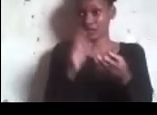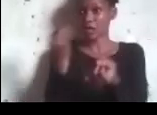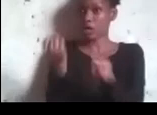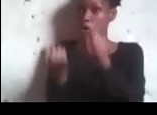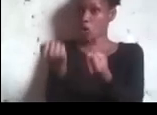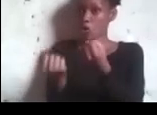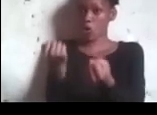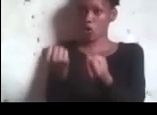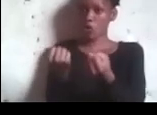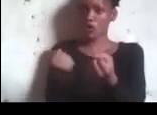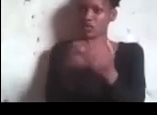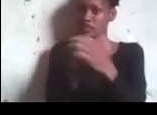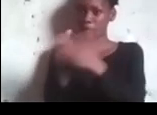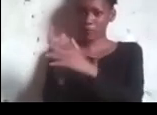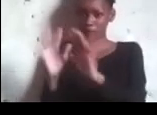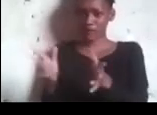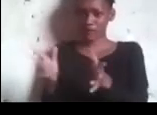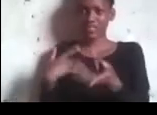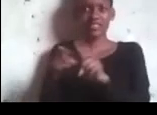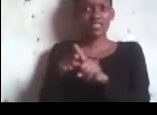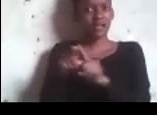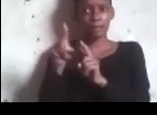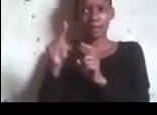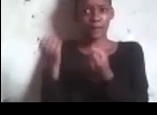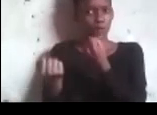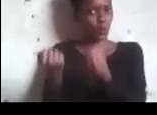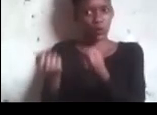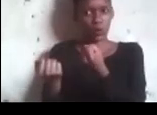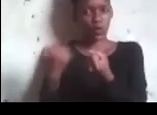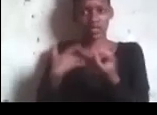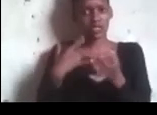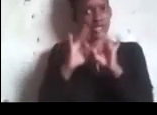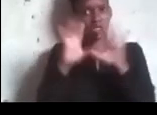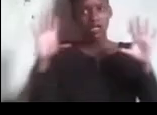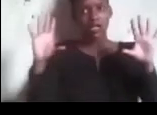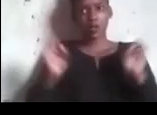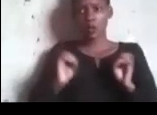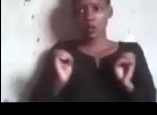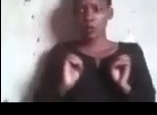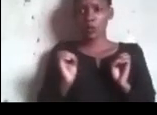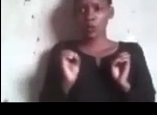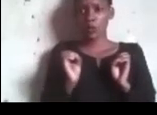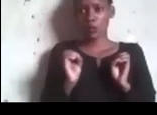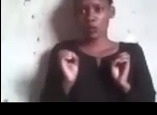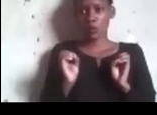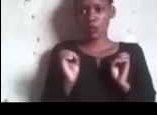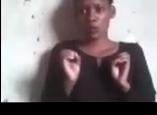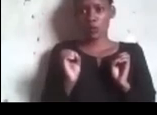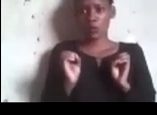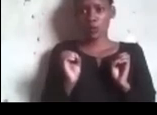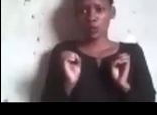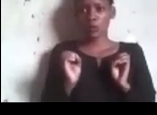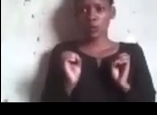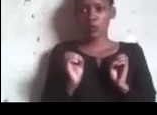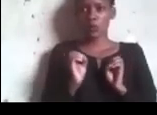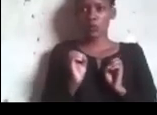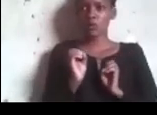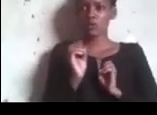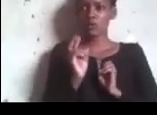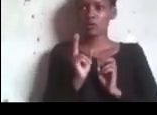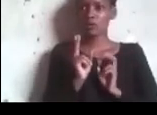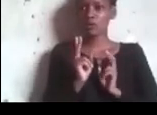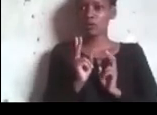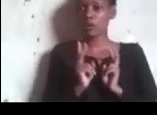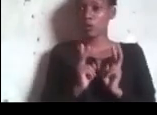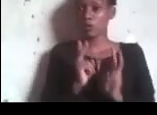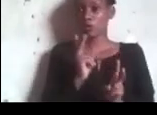not clear. They still don't give any clear indication. And you will see even in